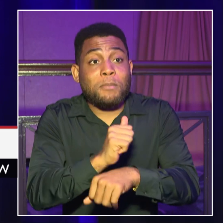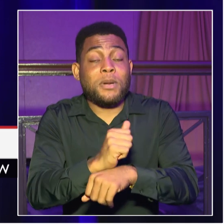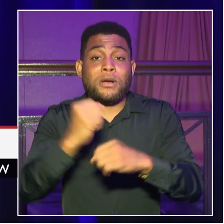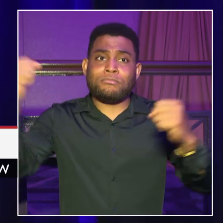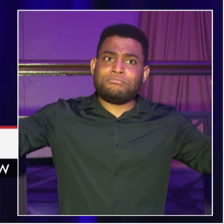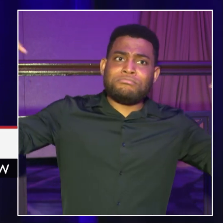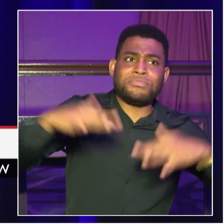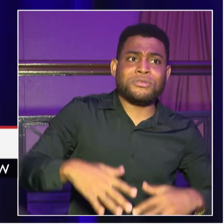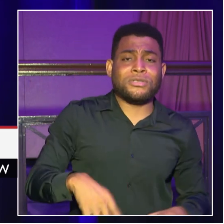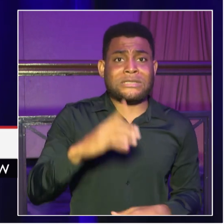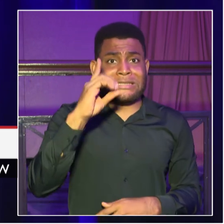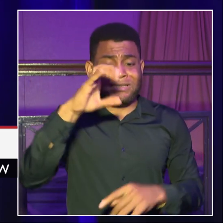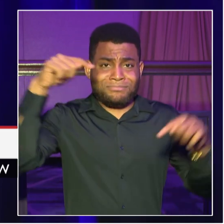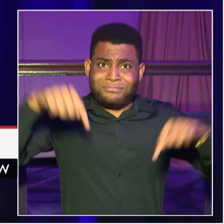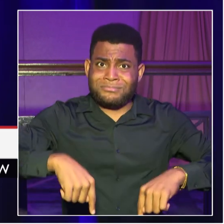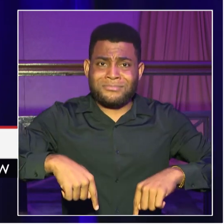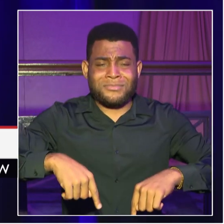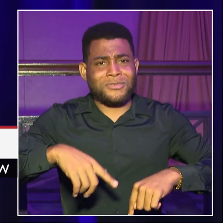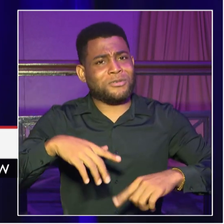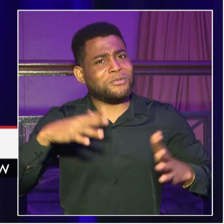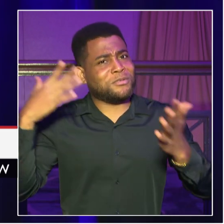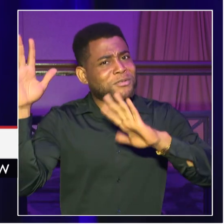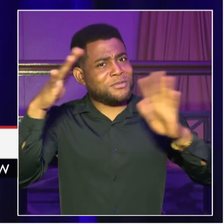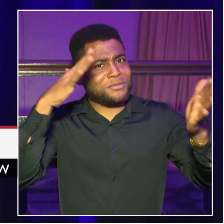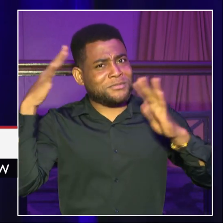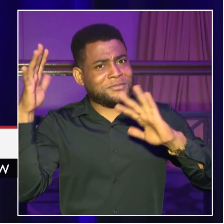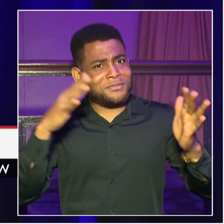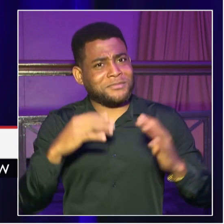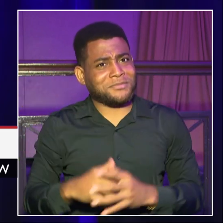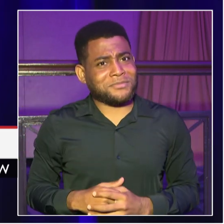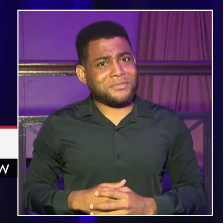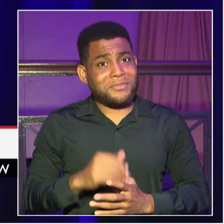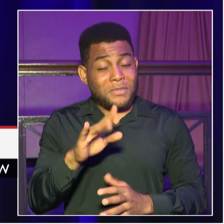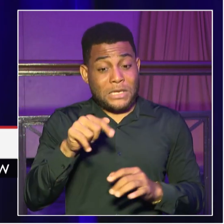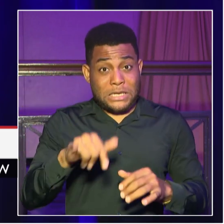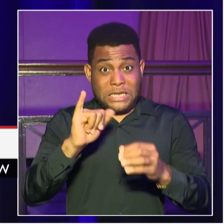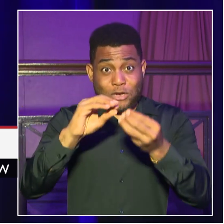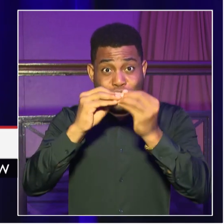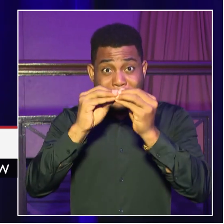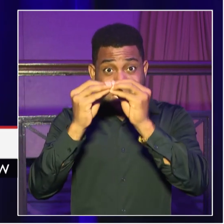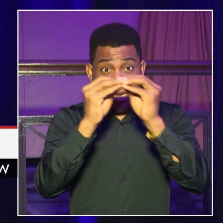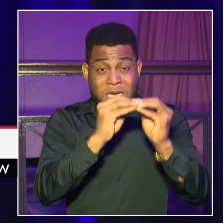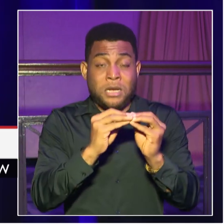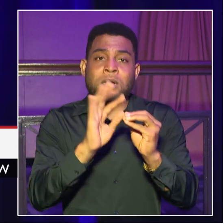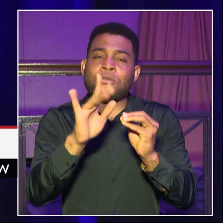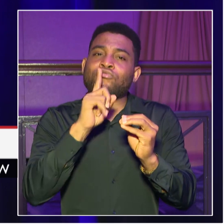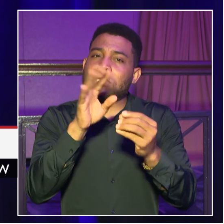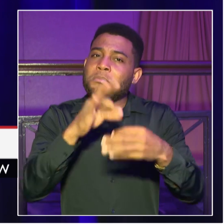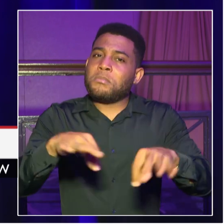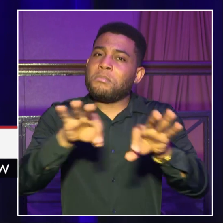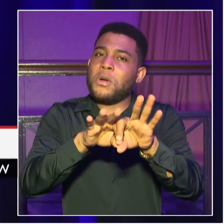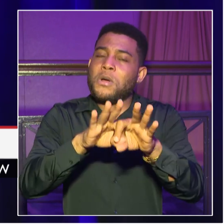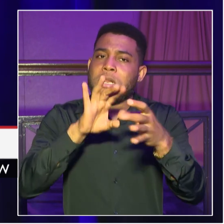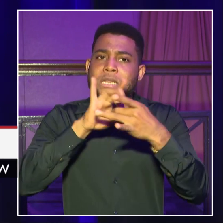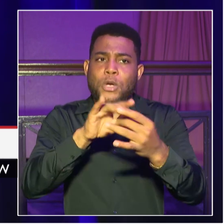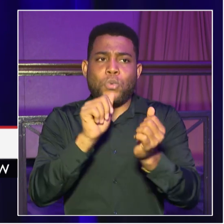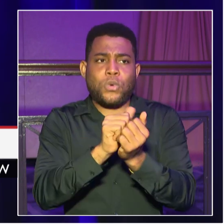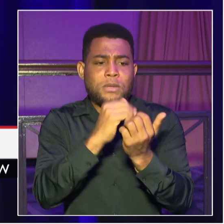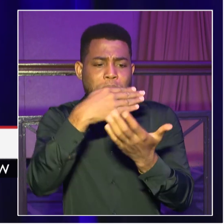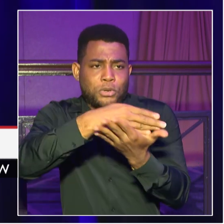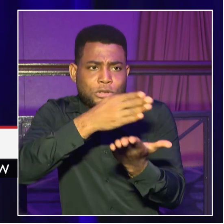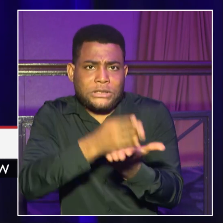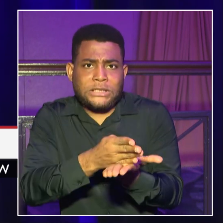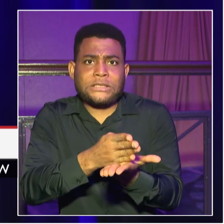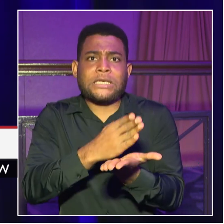So these are statistics that are hugely important when you're balancing budgets and you're talking about the best city in the world. But